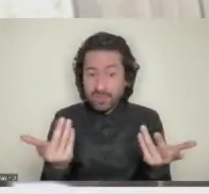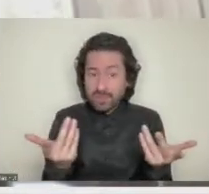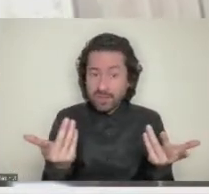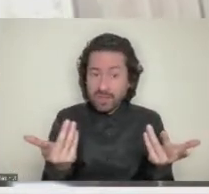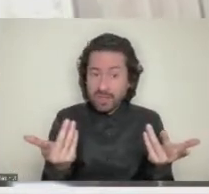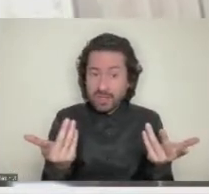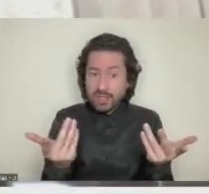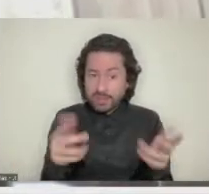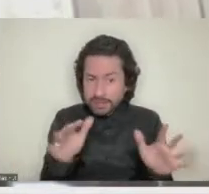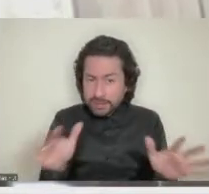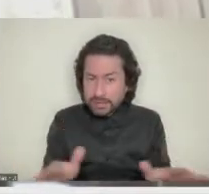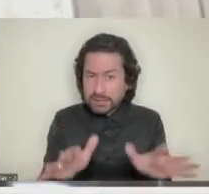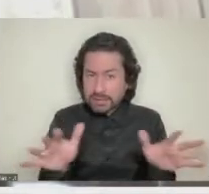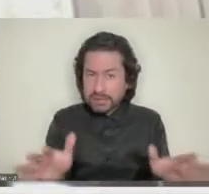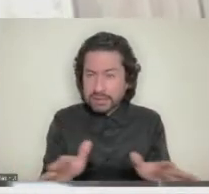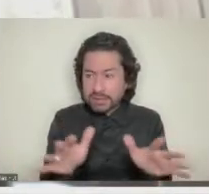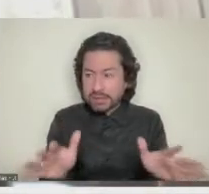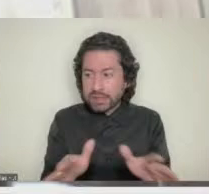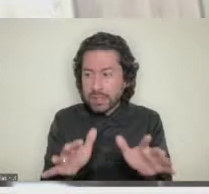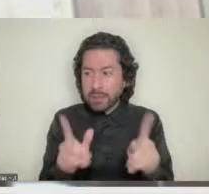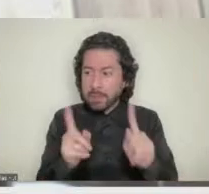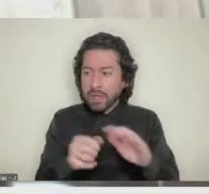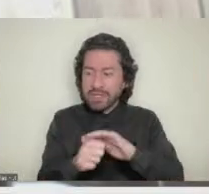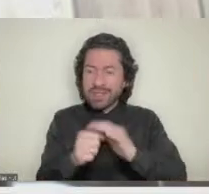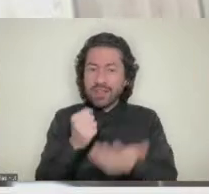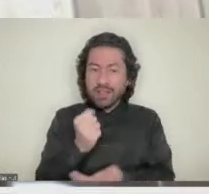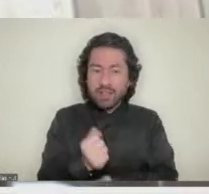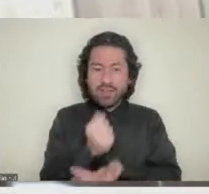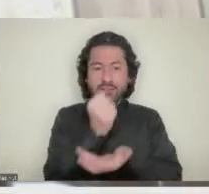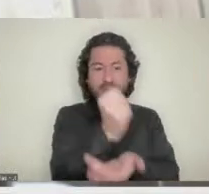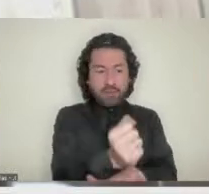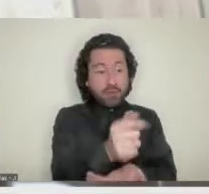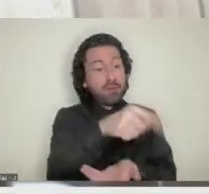prevails, we need to prioritize and